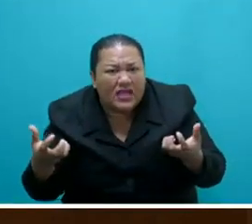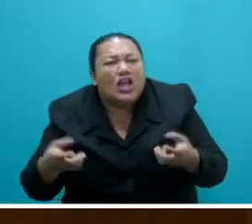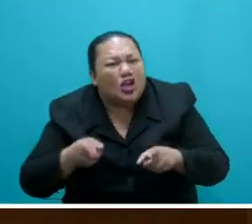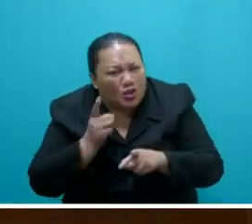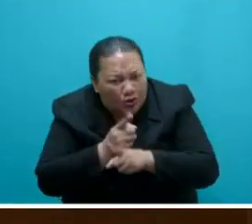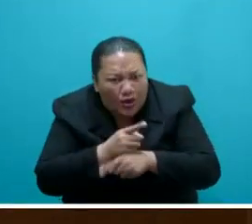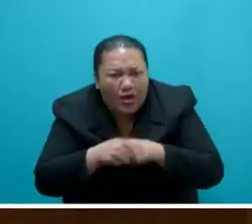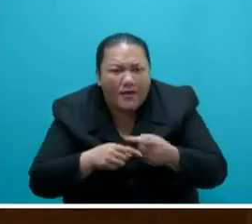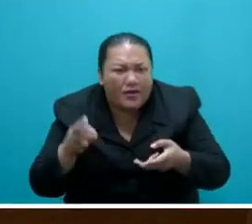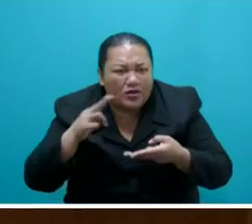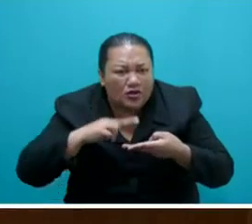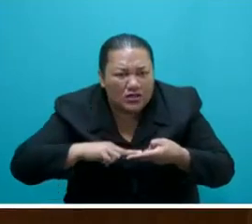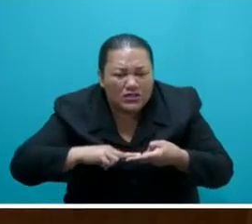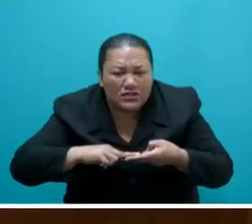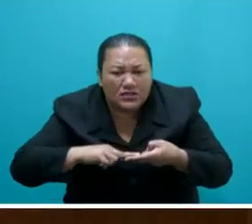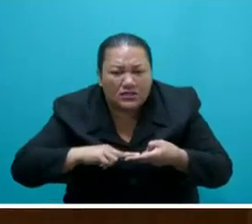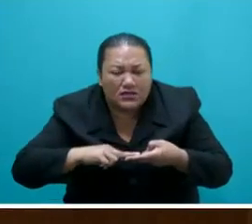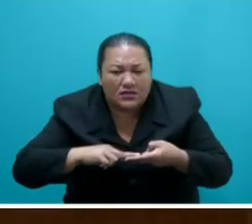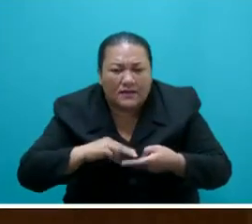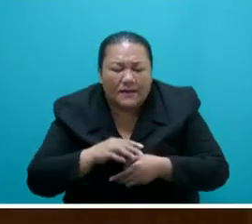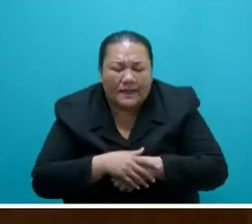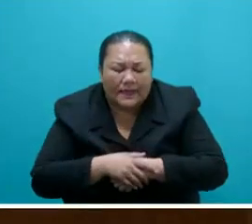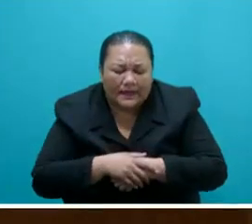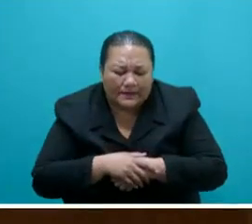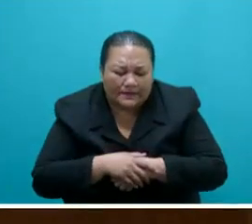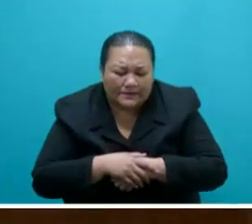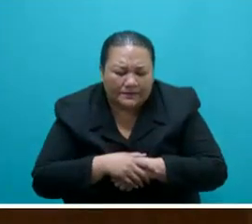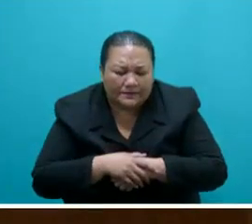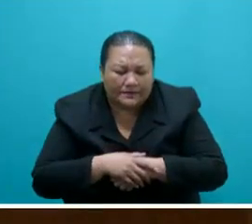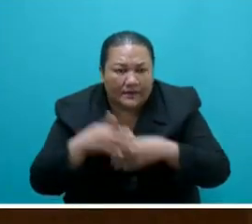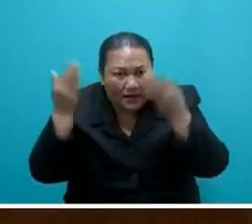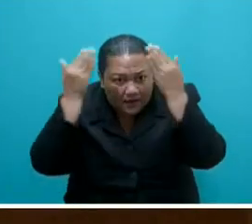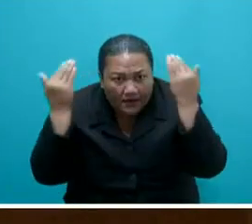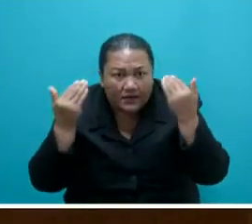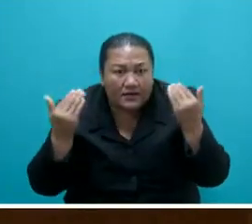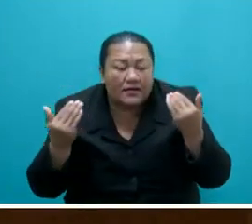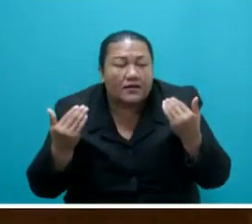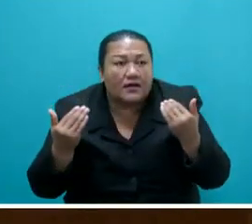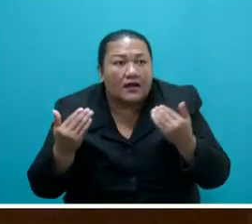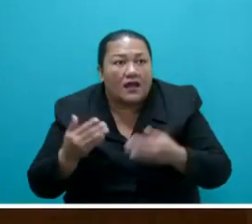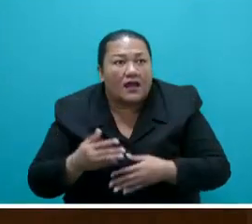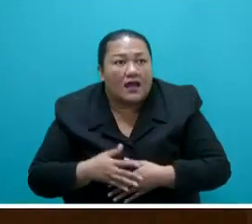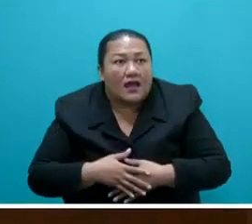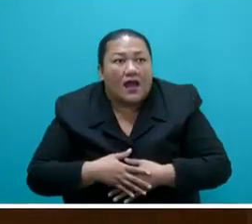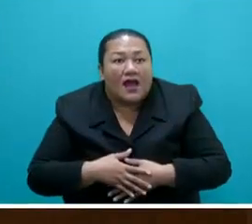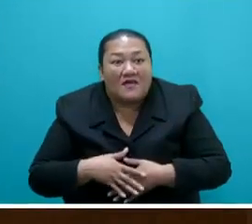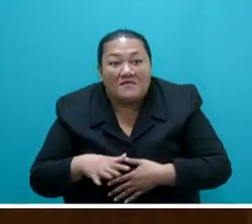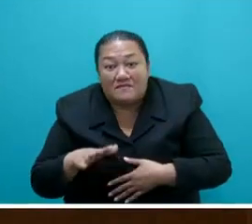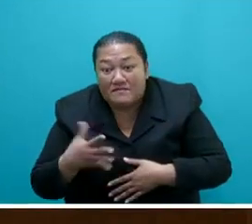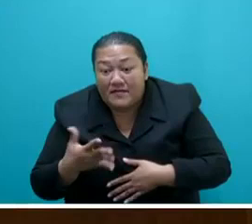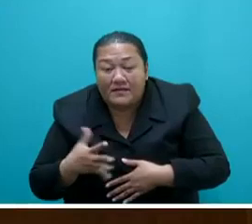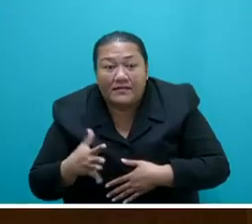maybe, Honorable Speaker, maybe it was the strength of my government's record of achievement.